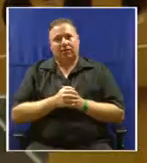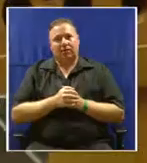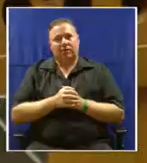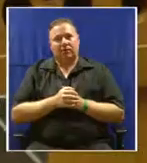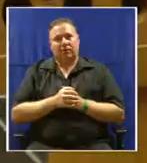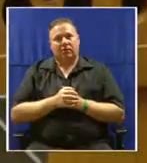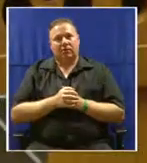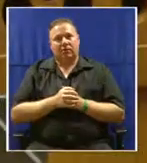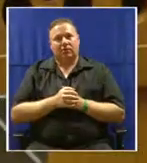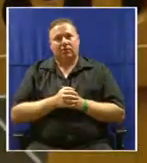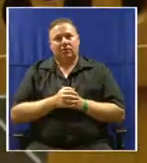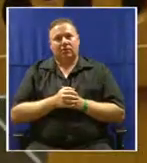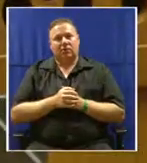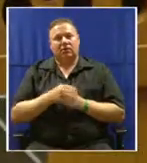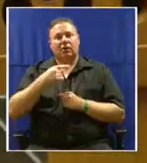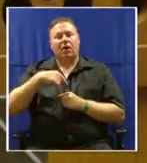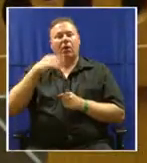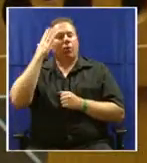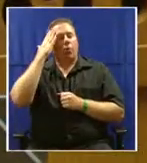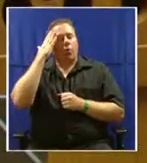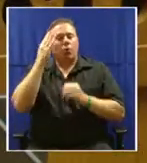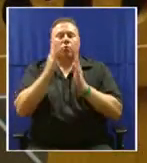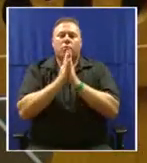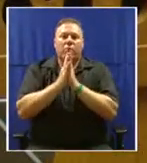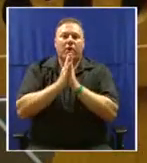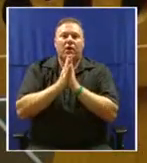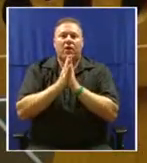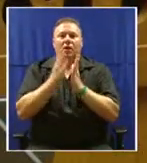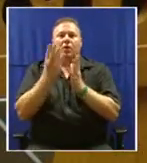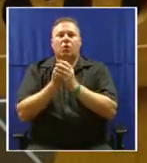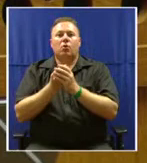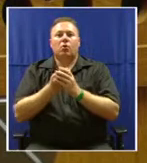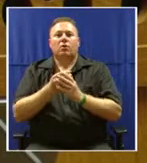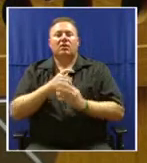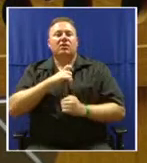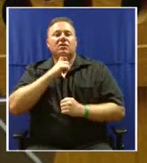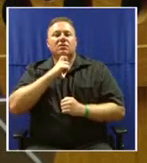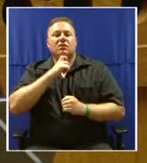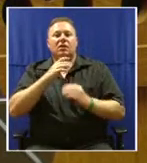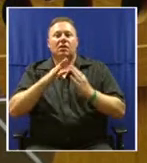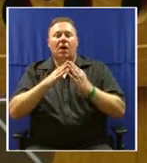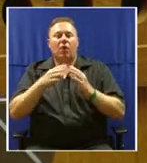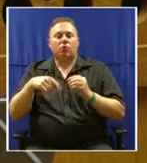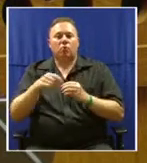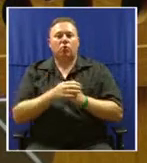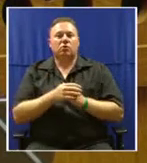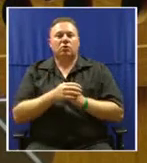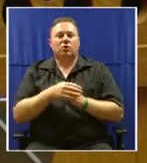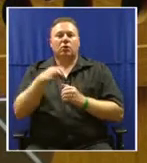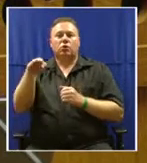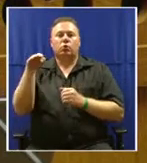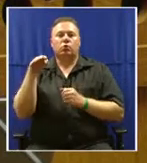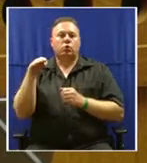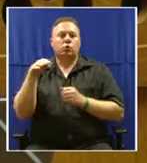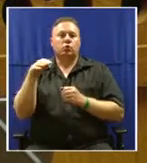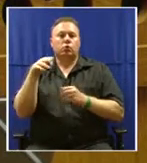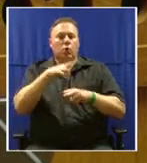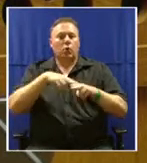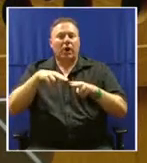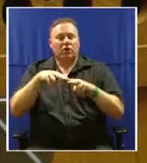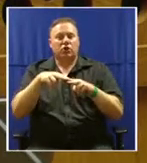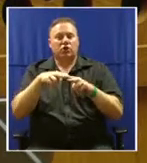Our thoughts and prayers are with the royal household and the Zulu nation at this difficult